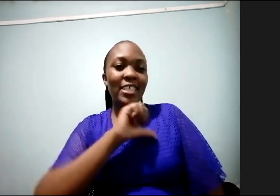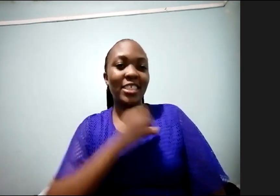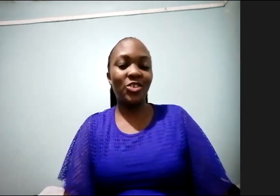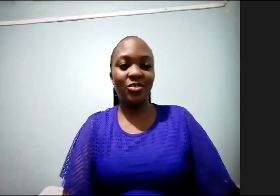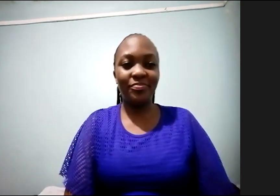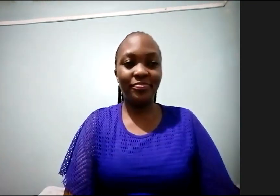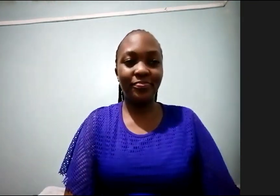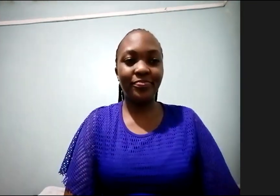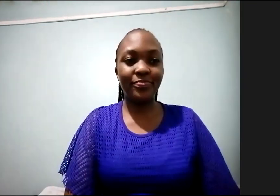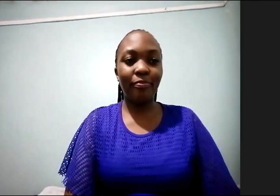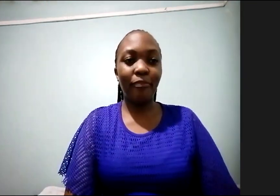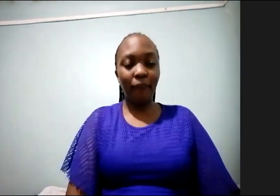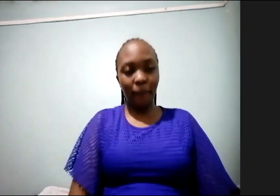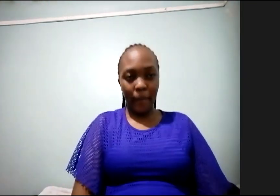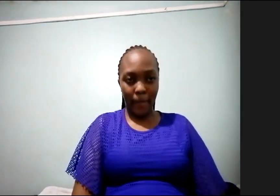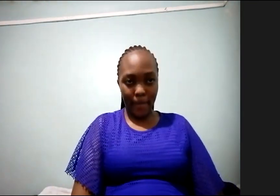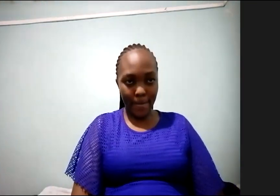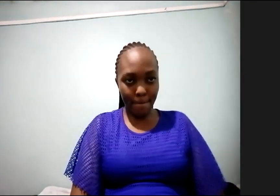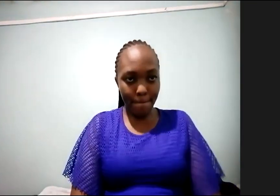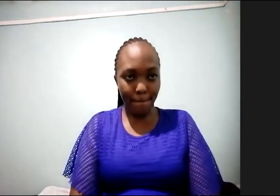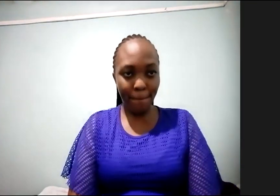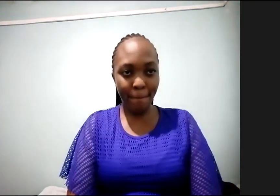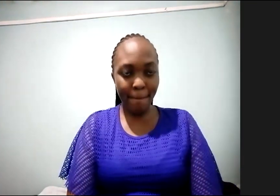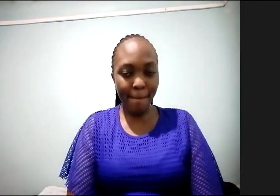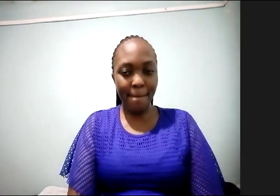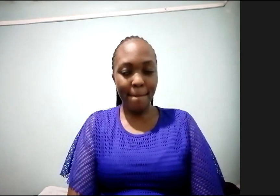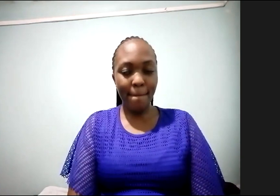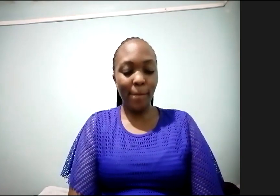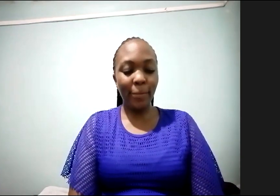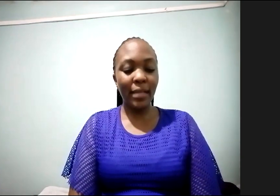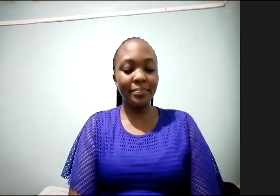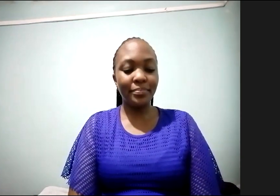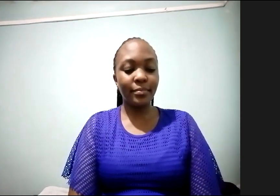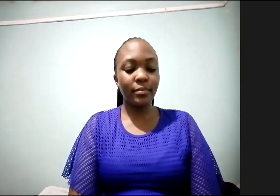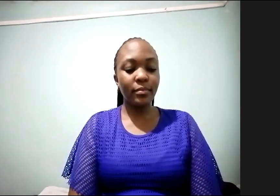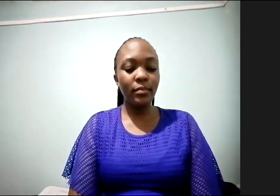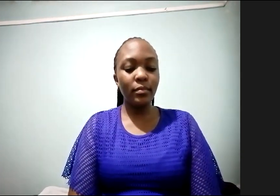there shortly or in a while. How will you deal with and it it's a when they problem. come and you want to save?